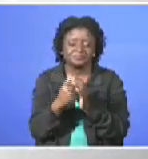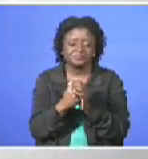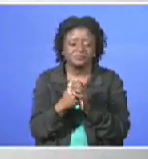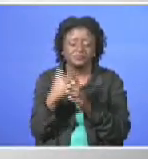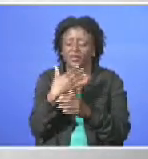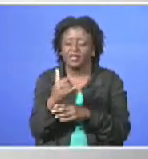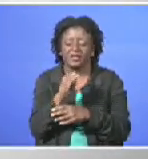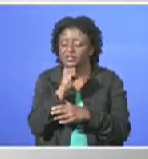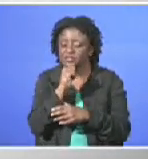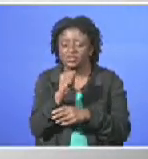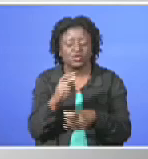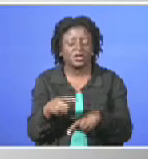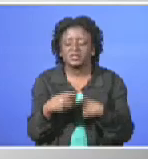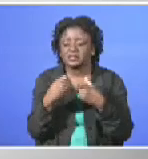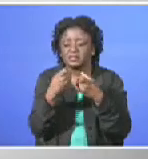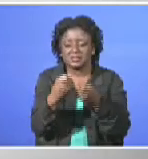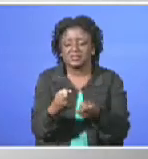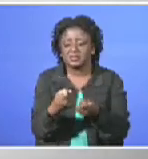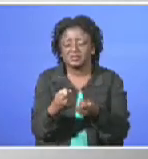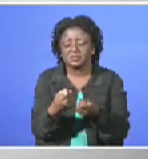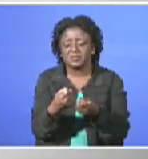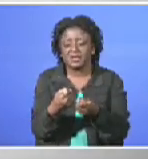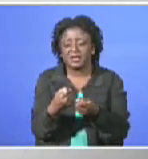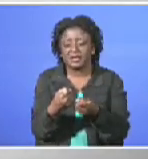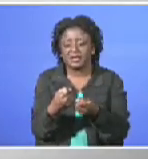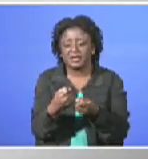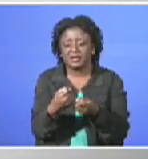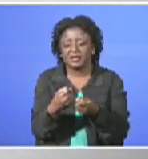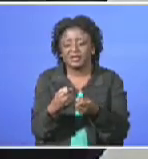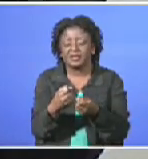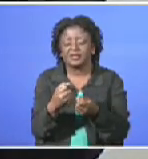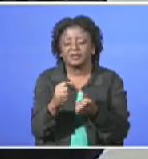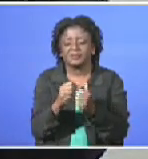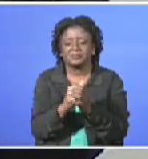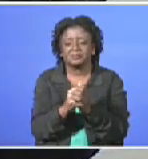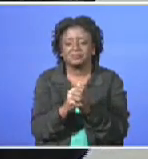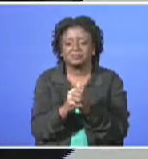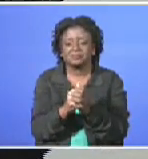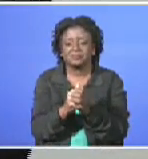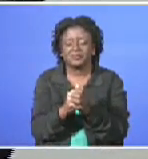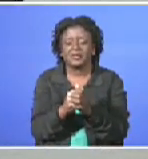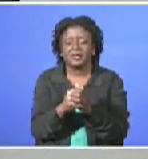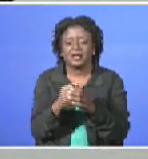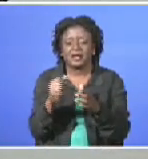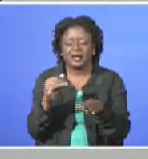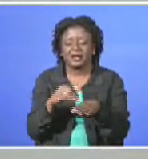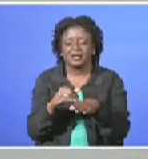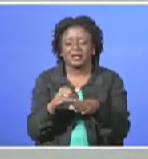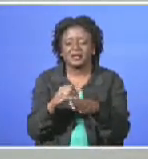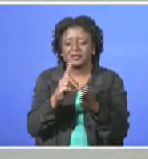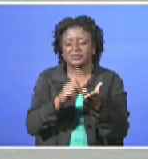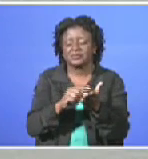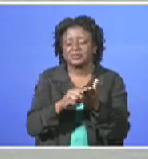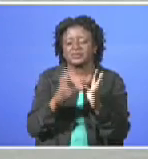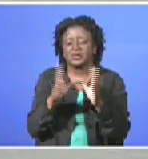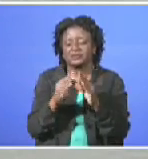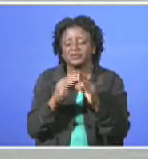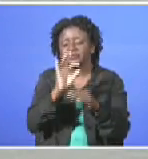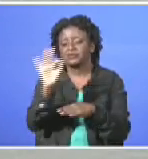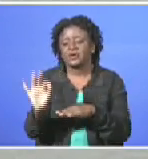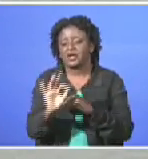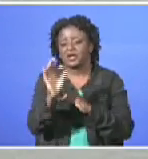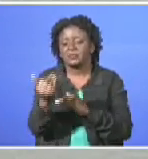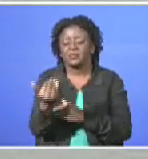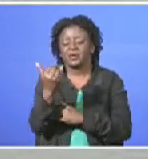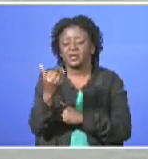They did not meet that contractual obligation. At a press conference Friday morning, Progressive Liberal Party leader Philip